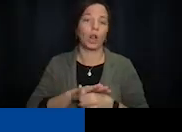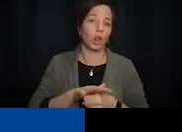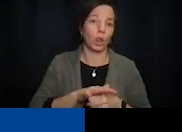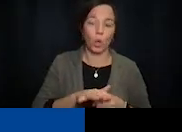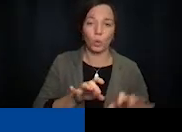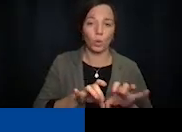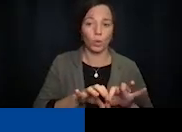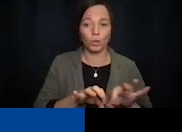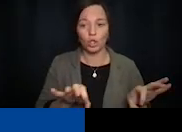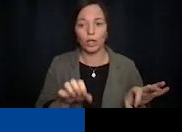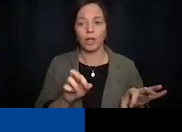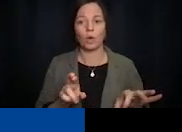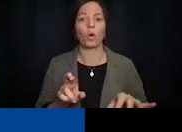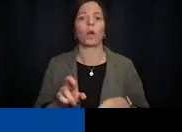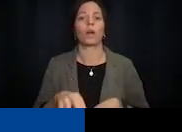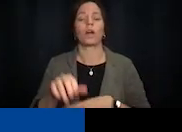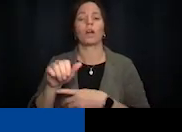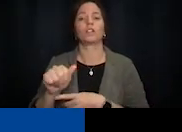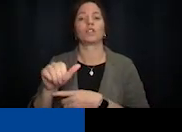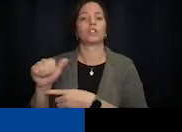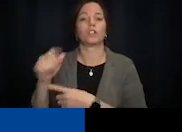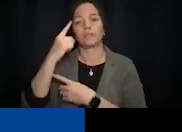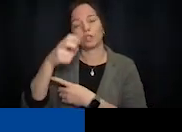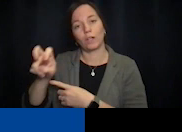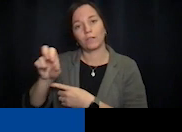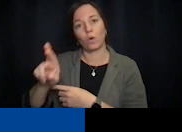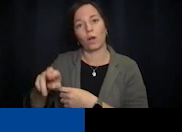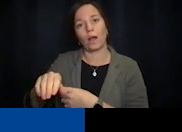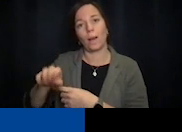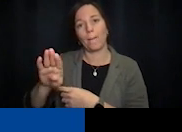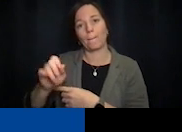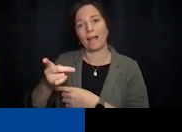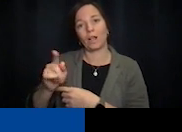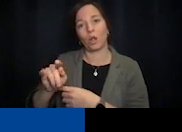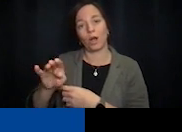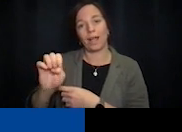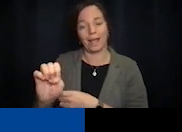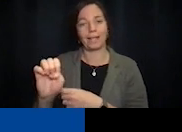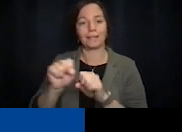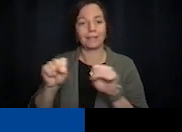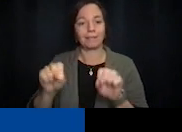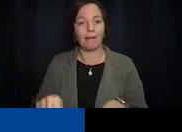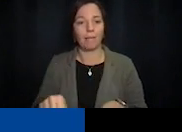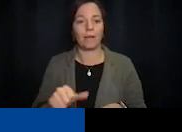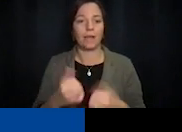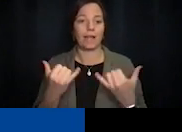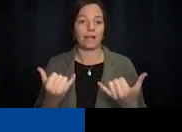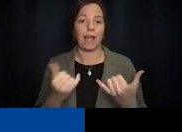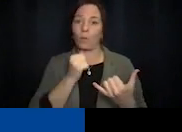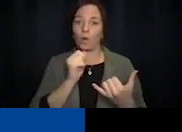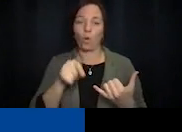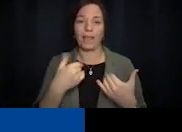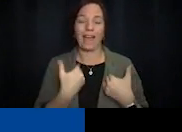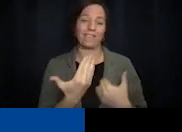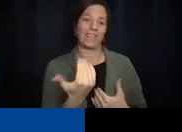they're earning associate degrees for transfer, or they're in our baccalaureate system and earning baccalaureate degrees now that we have not just an original 15